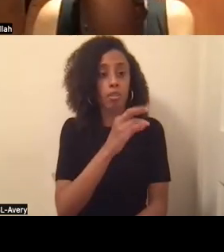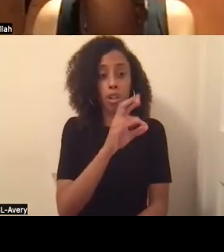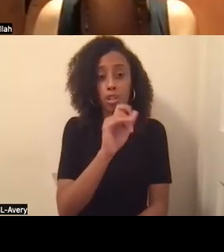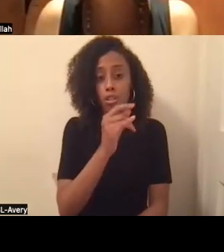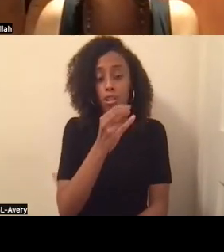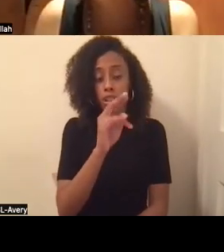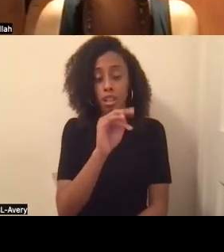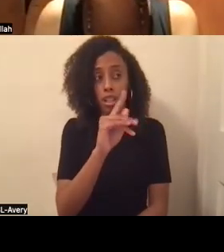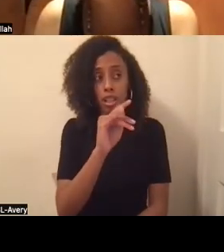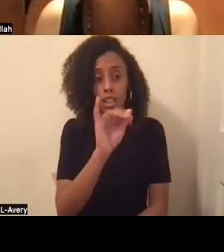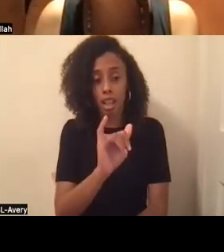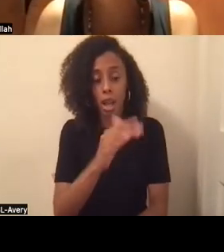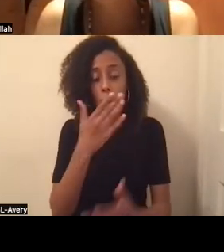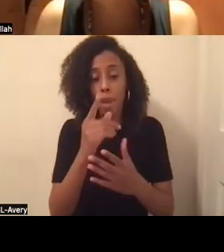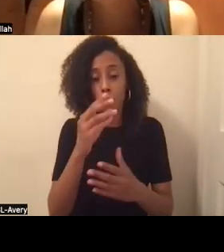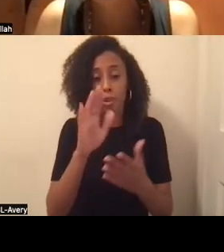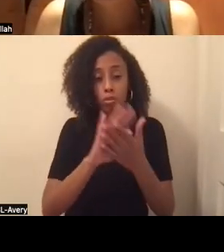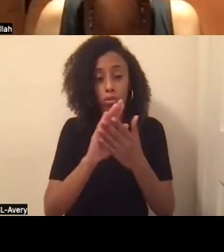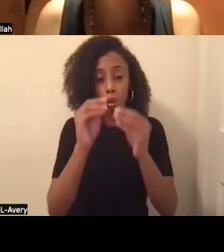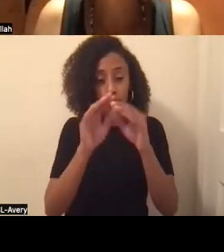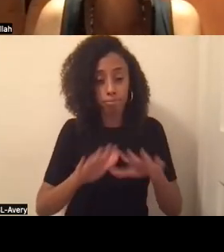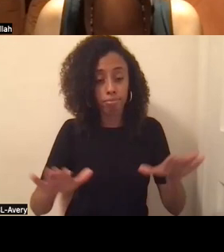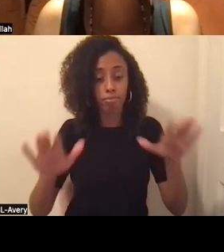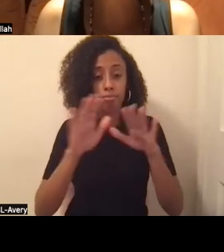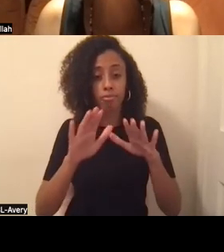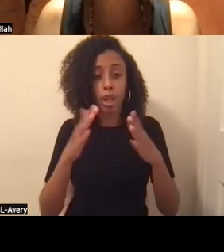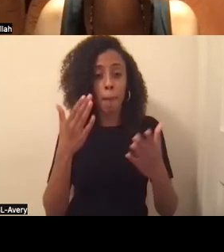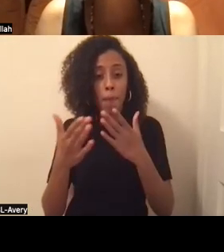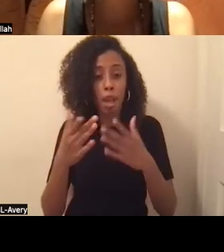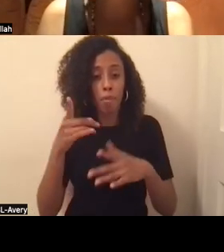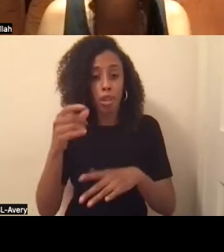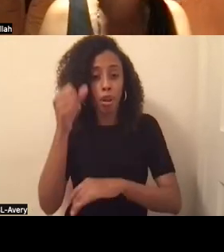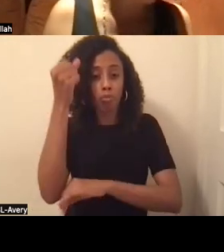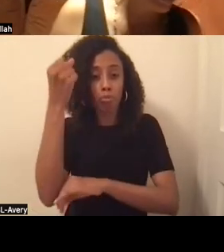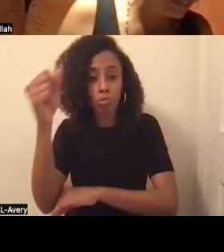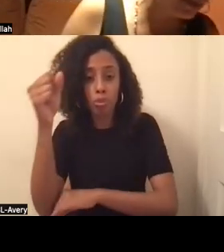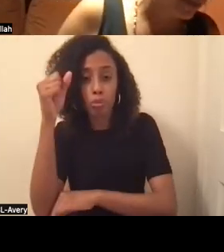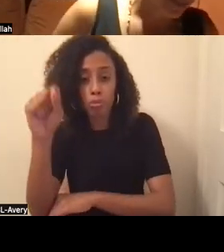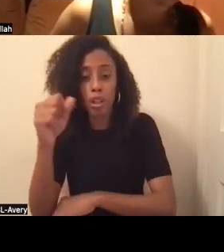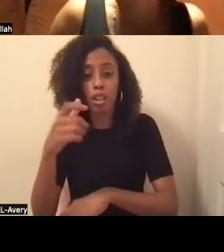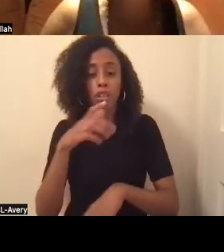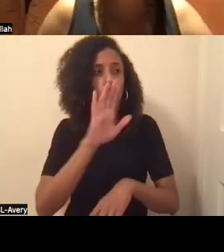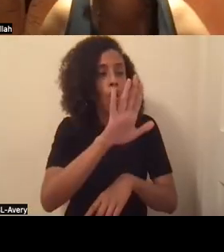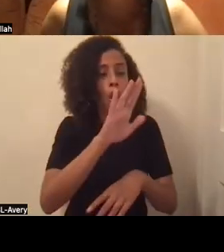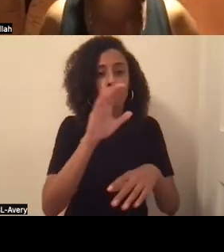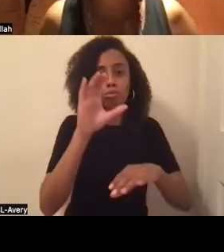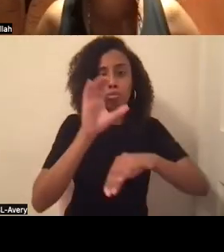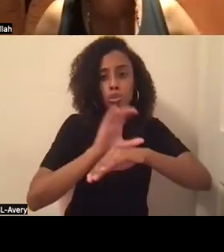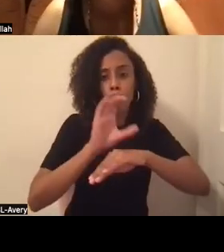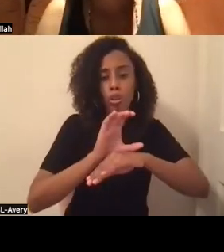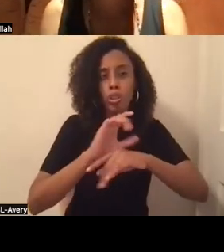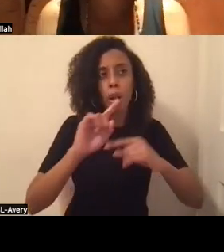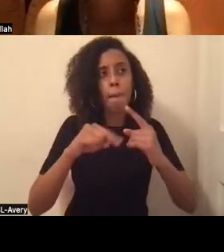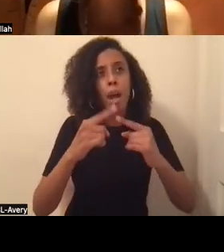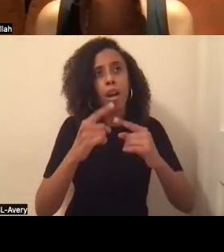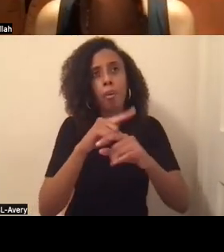in your movement or in your church. But I think that when we think about the time that we're living in,